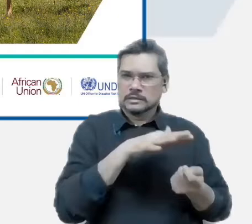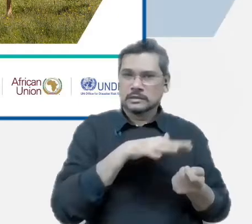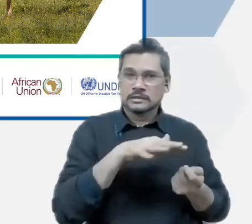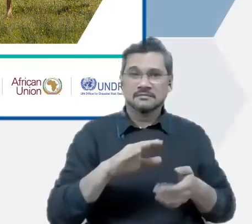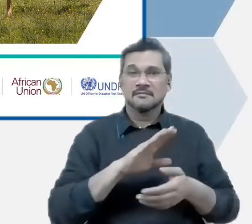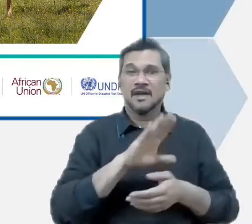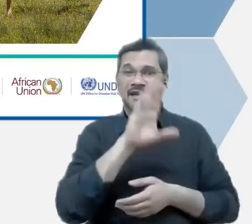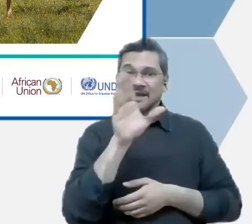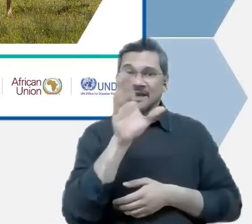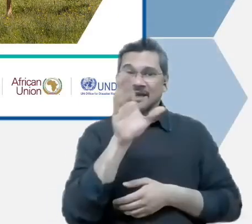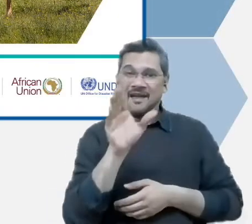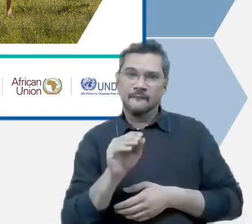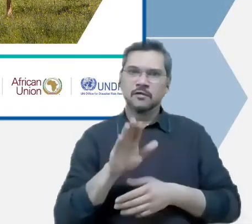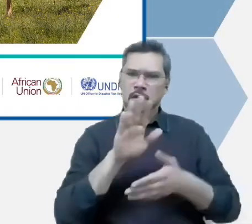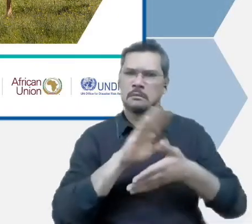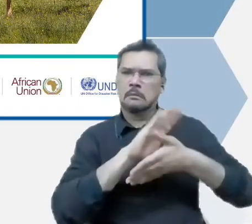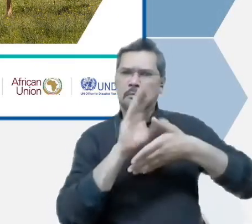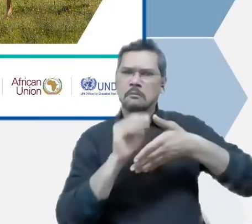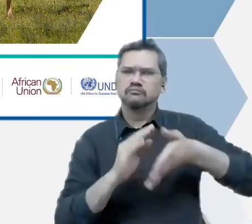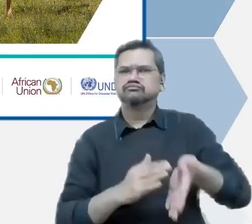to data and